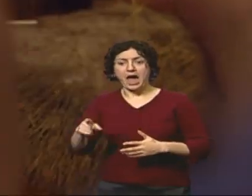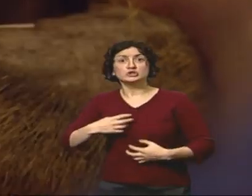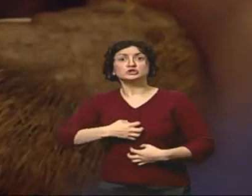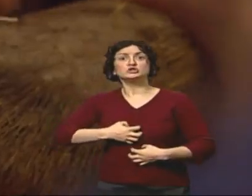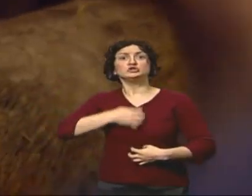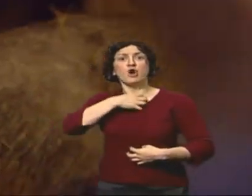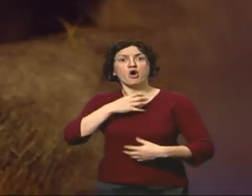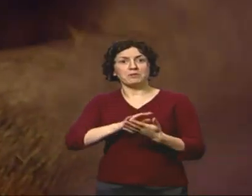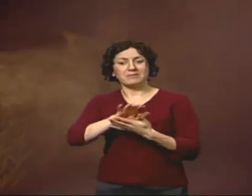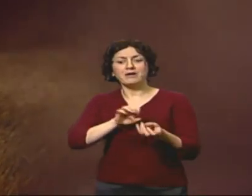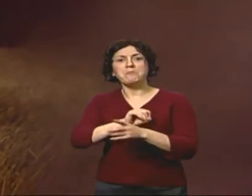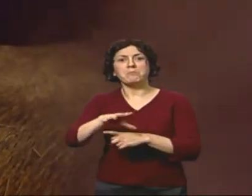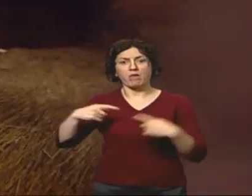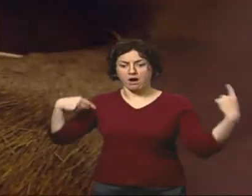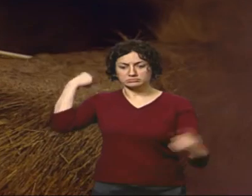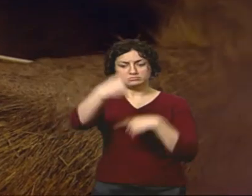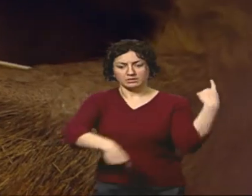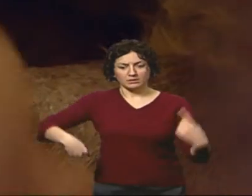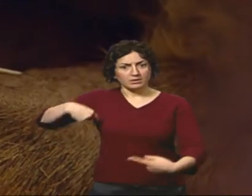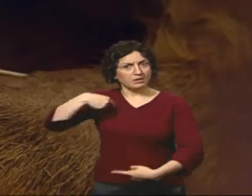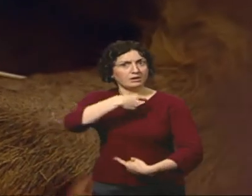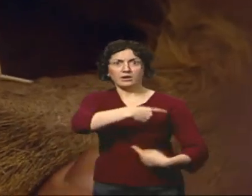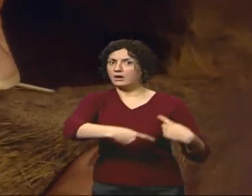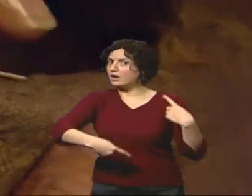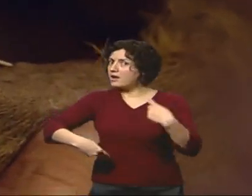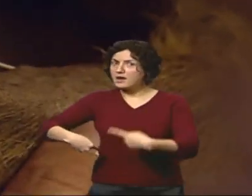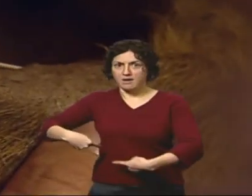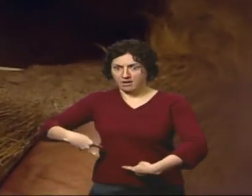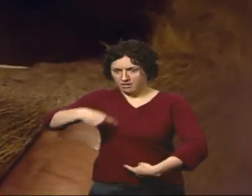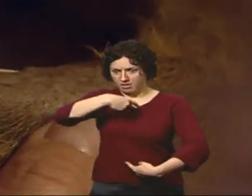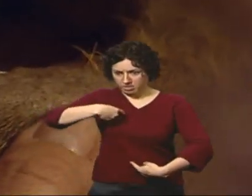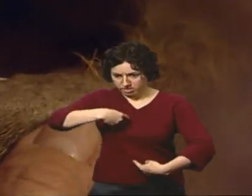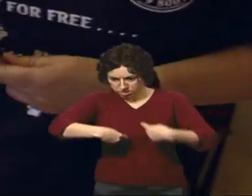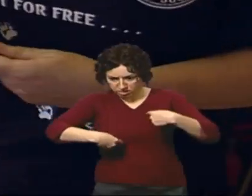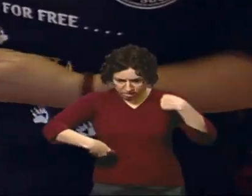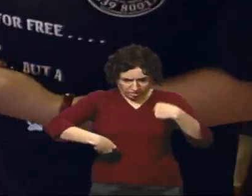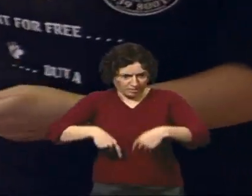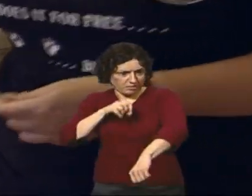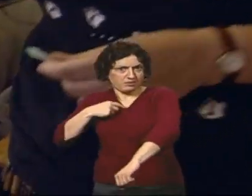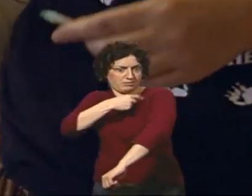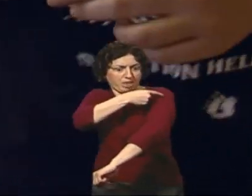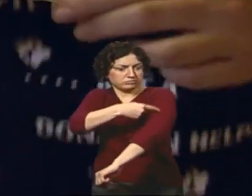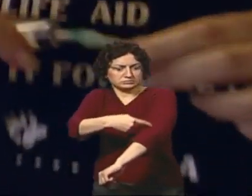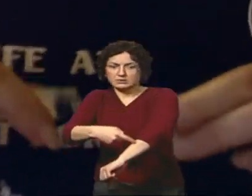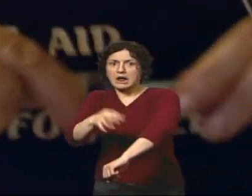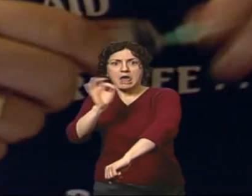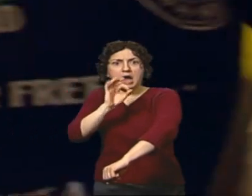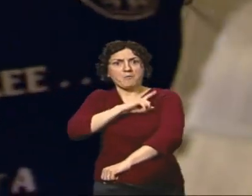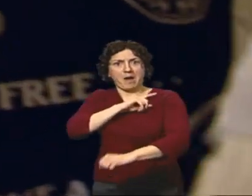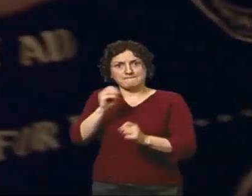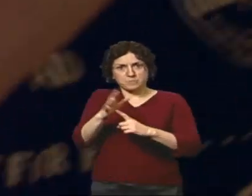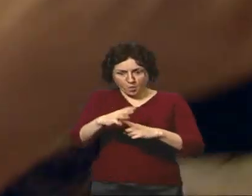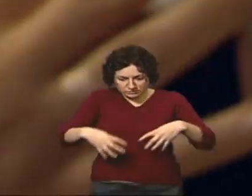body automatically reduces blood supply to the peripheral areas and concentrates mainly on the vital organs, and so far less